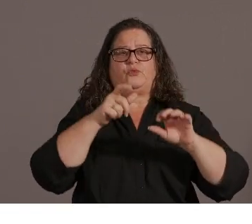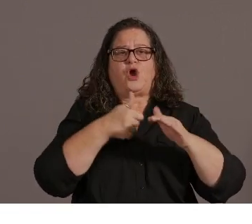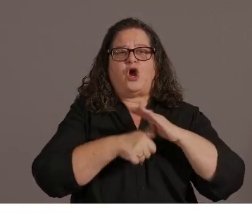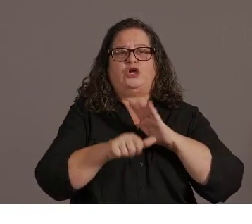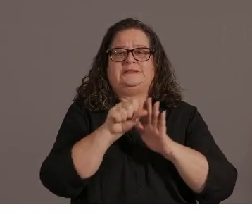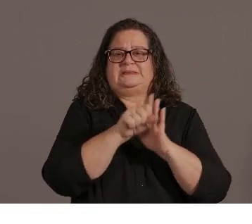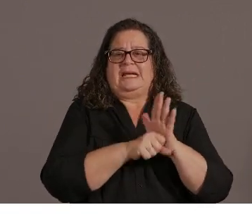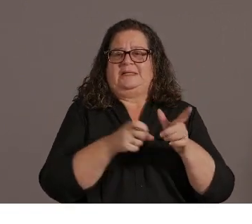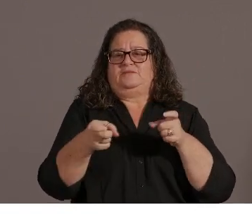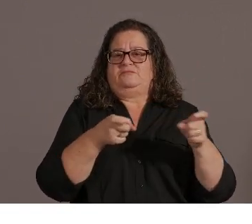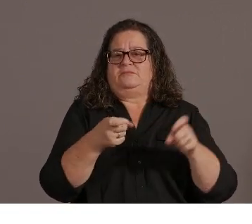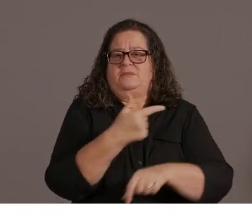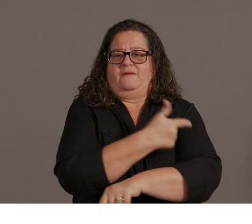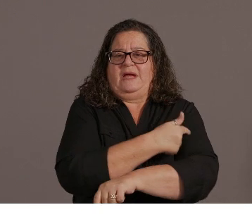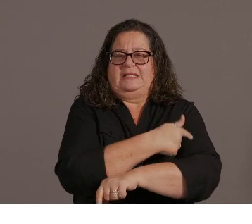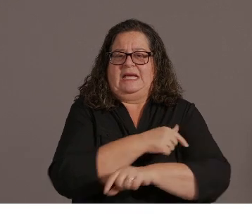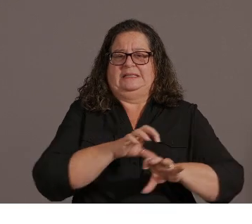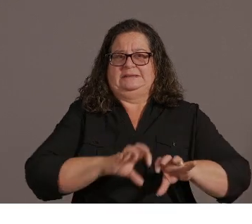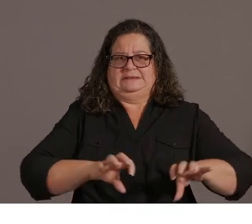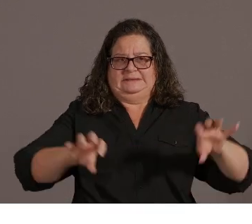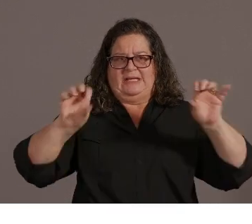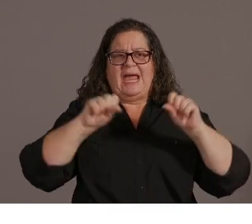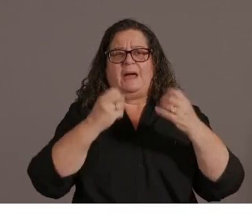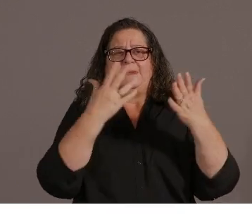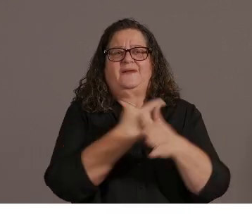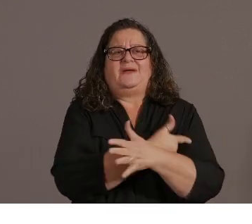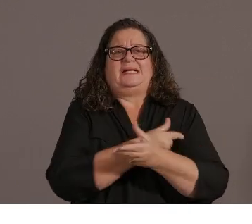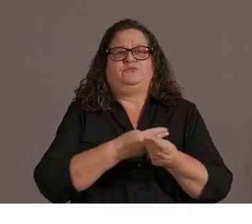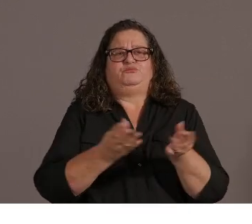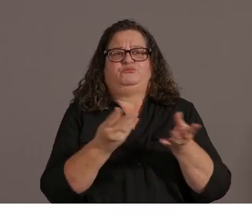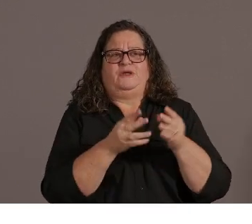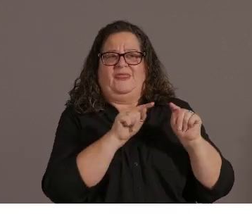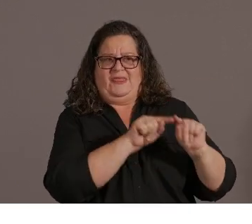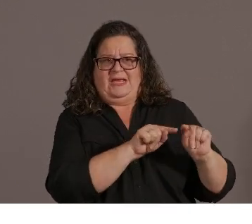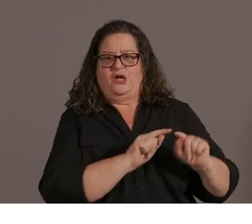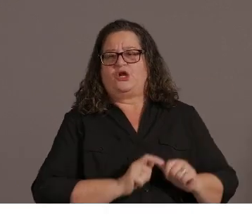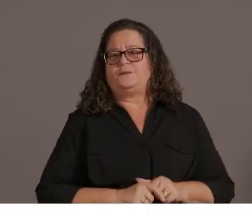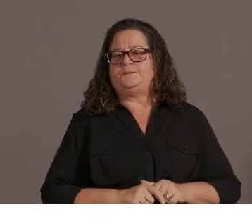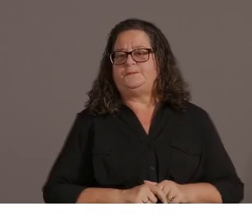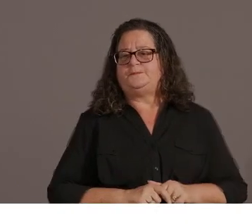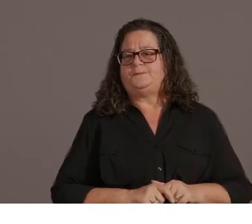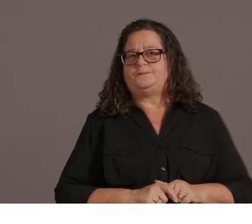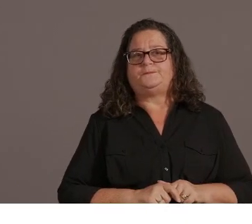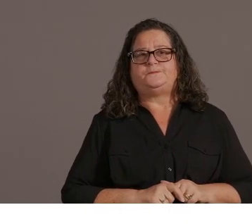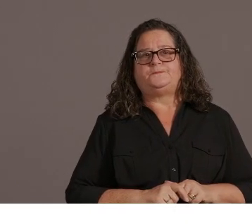to see the vaccination and how that is progressing forward.